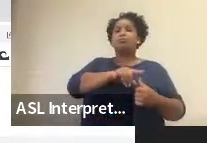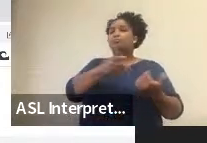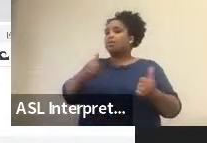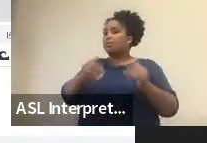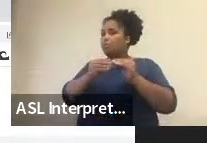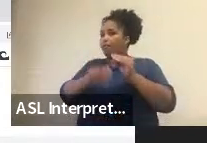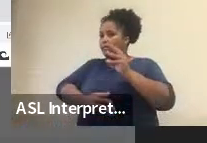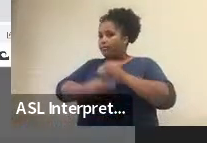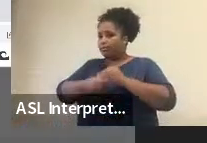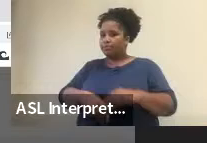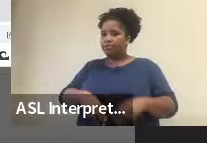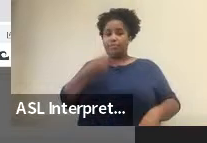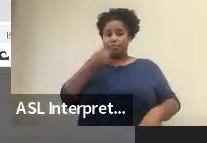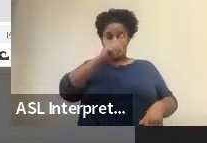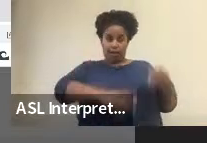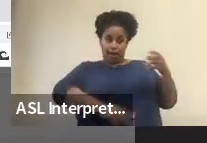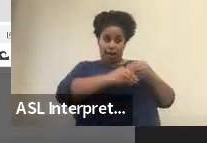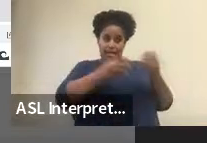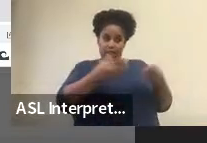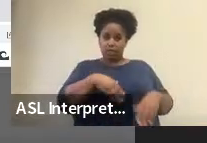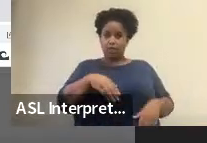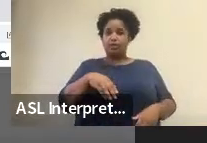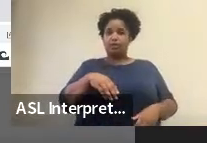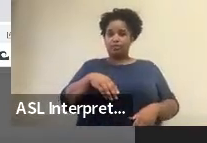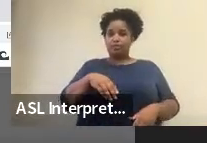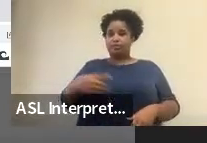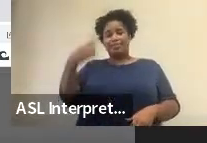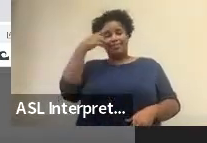Can I add something here, Donata? I think that